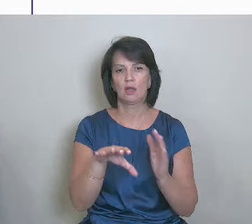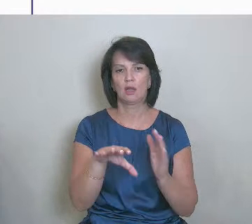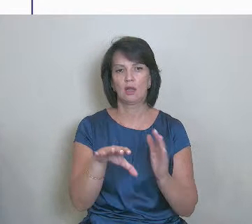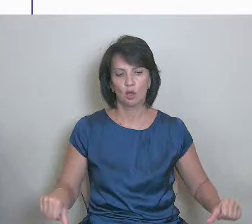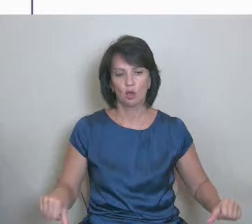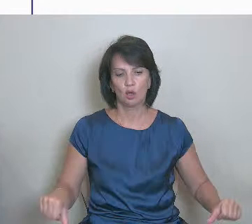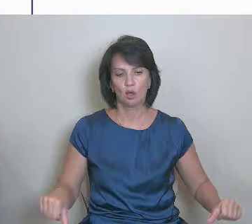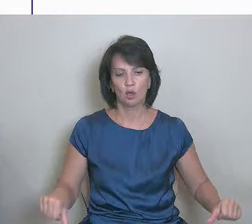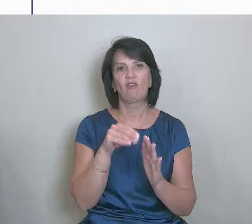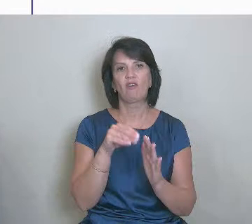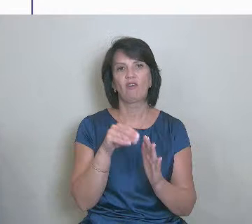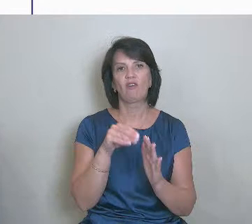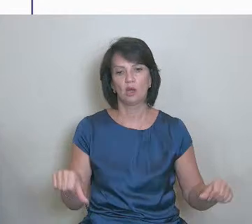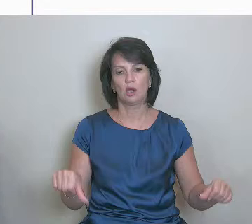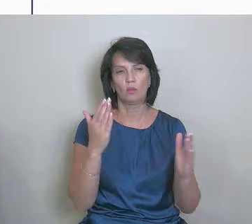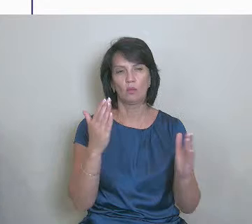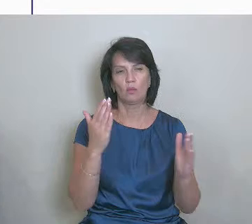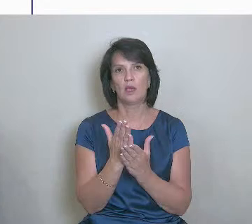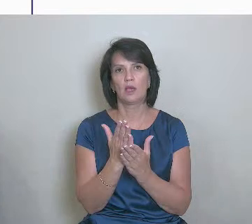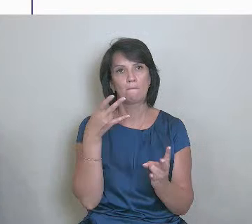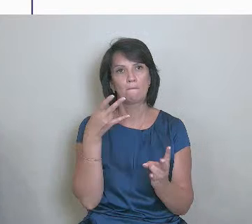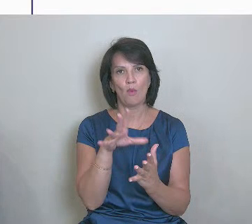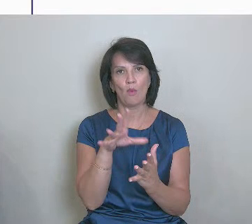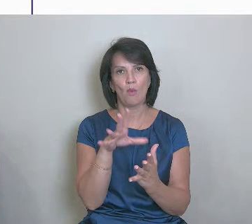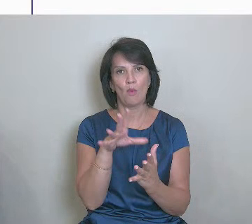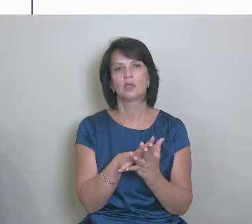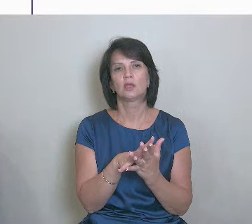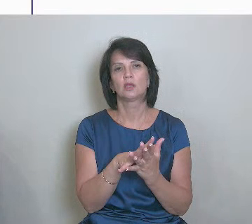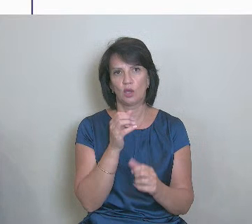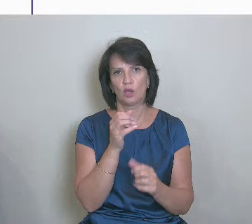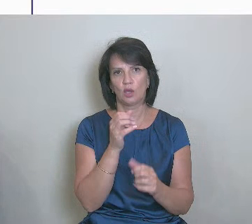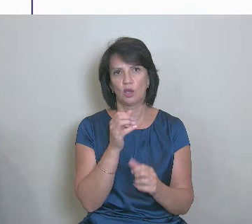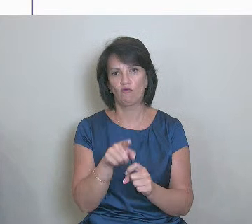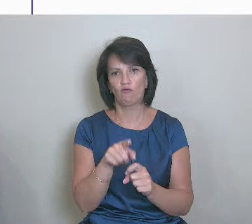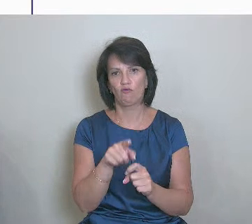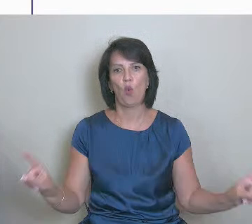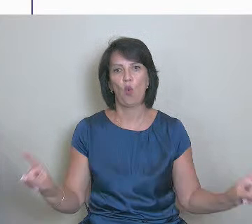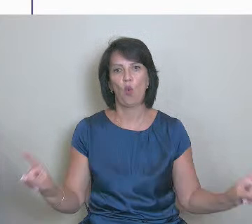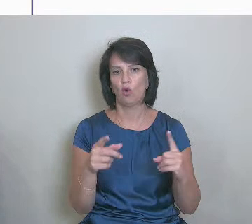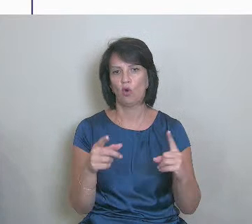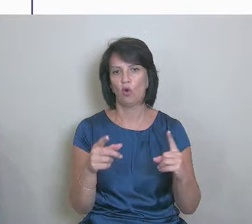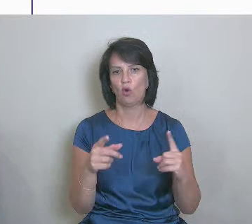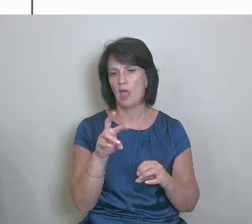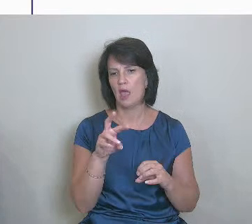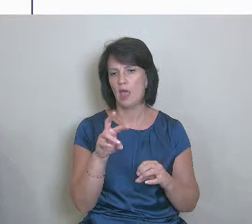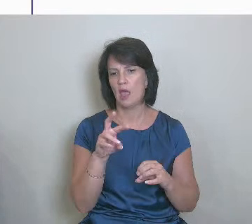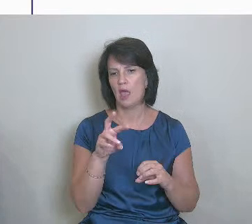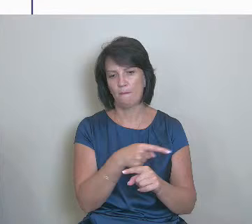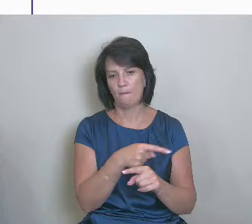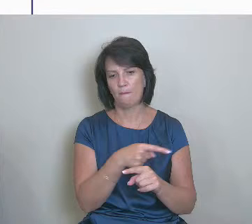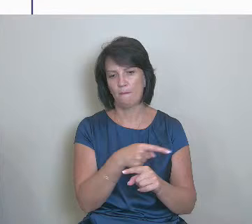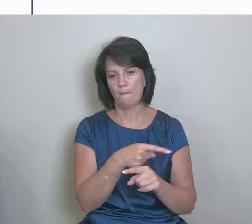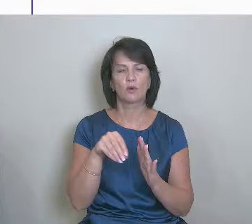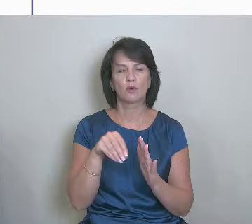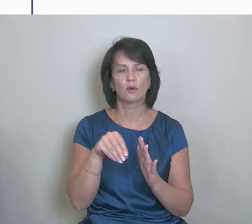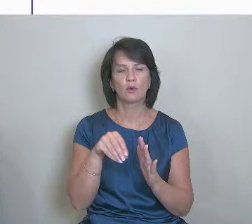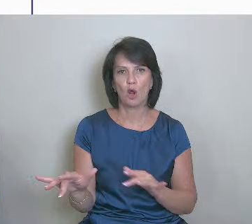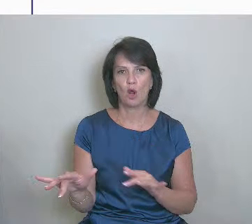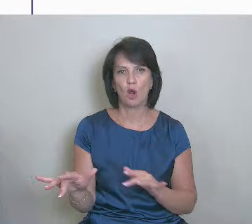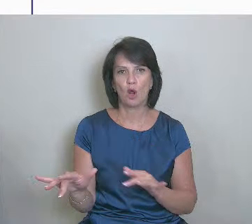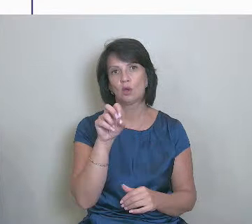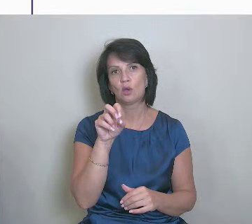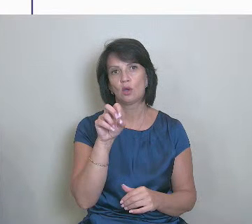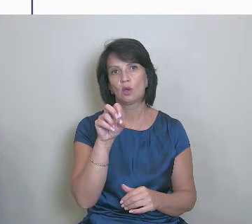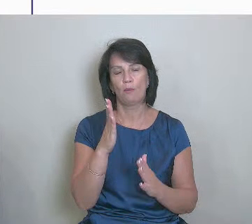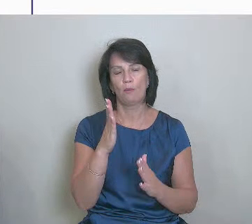territorial electoral commissions in the villages and the rural areas. They operate constantly, and they are being created not for